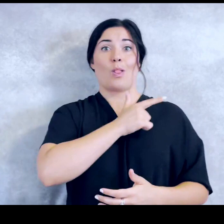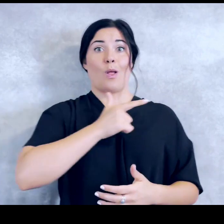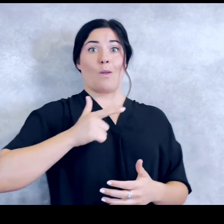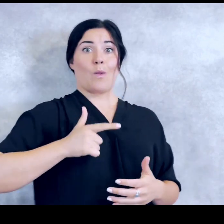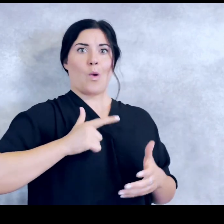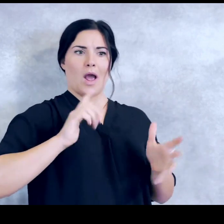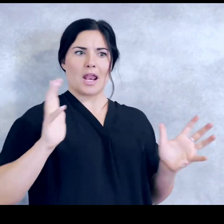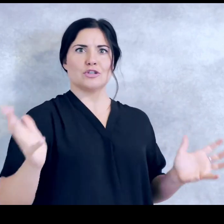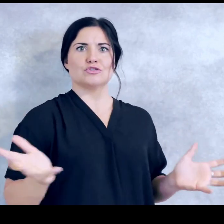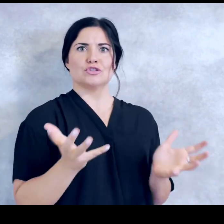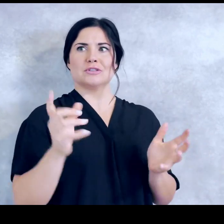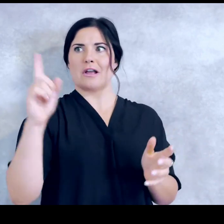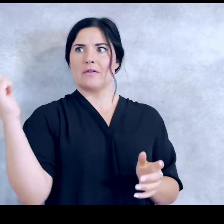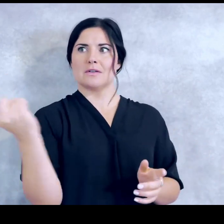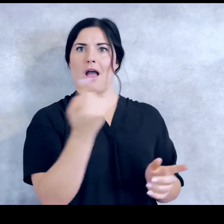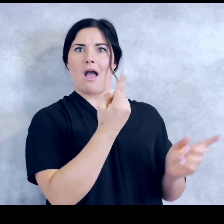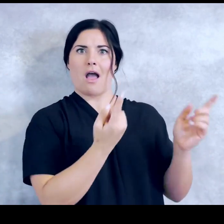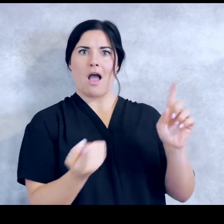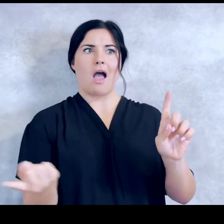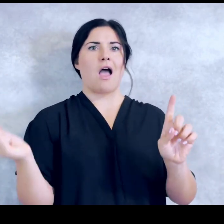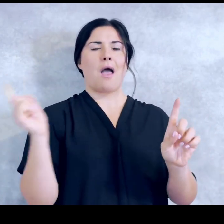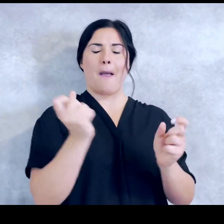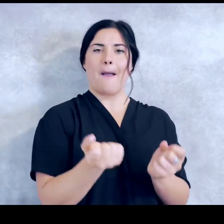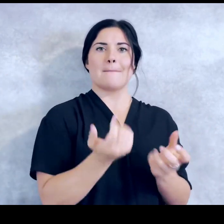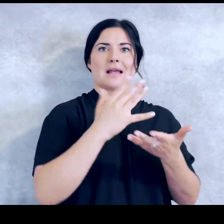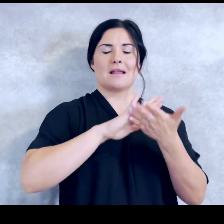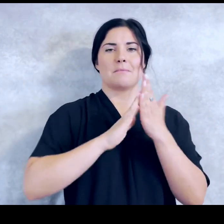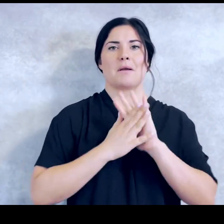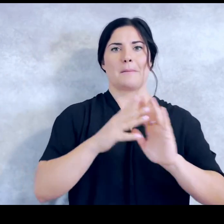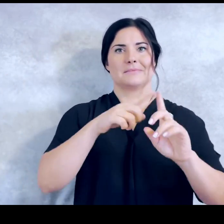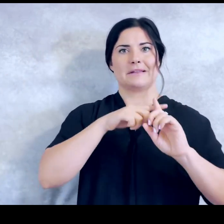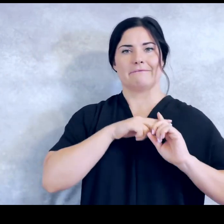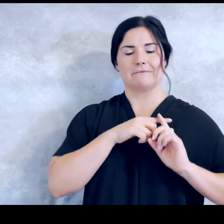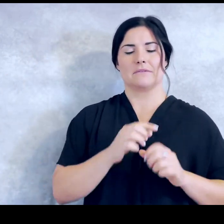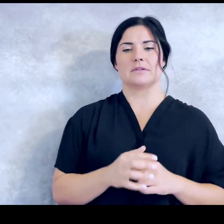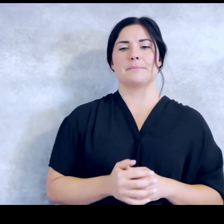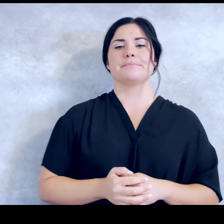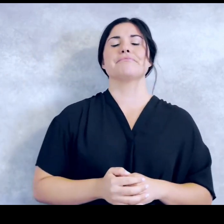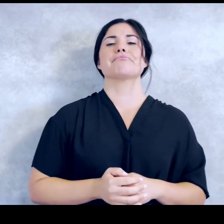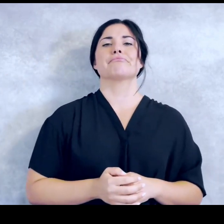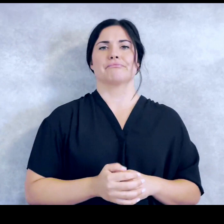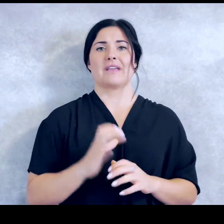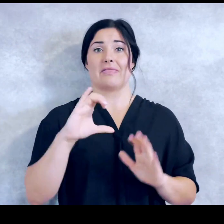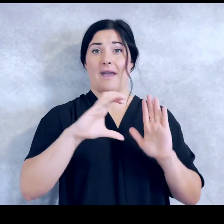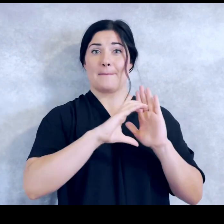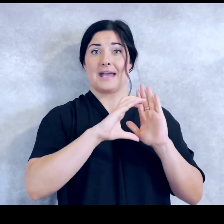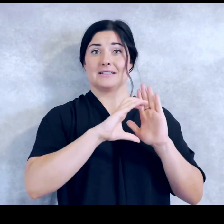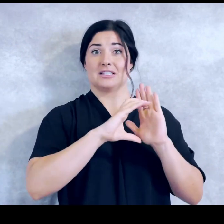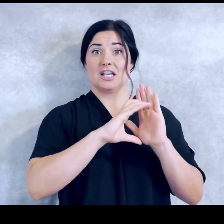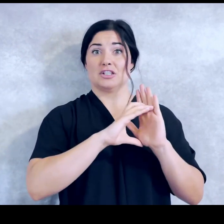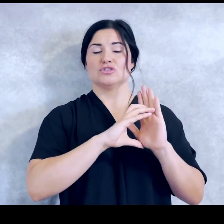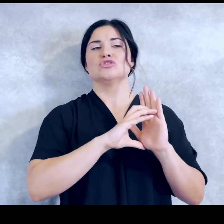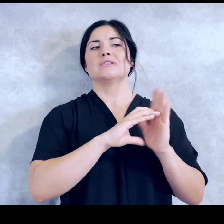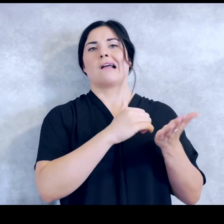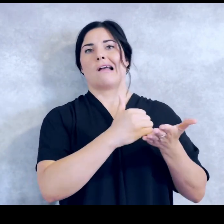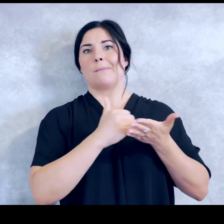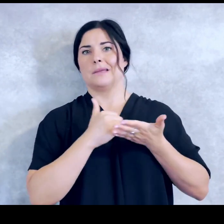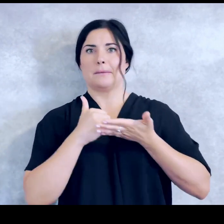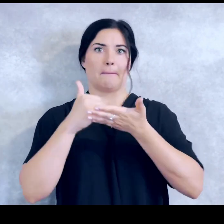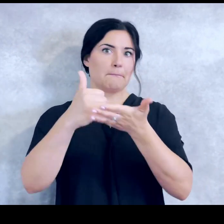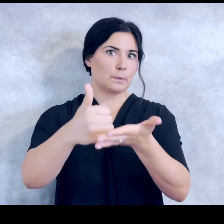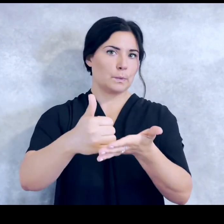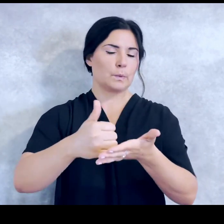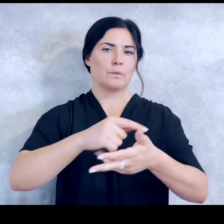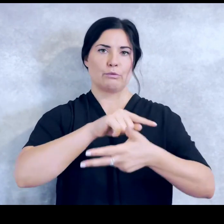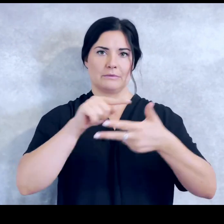then the Lord added to their number daily those who were being saved. Three things stand out in this passage that help